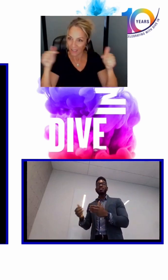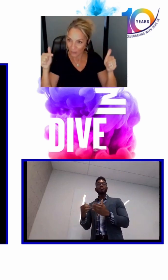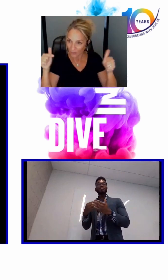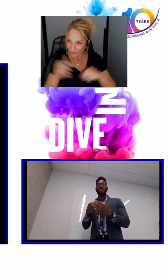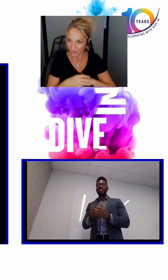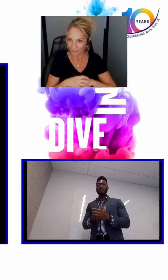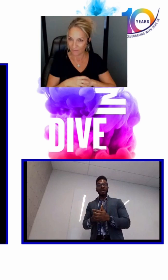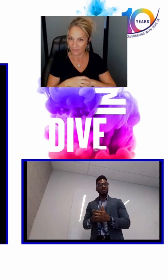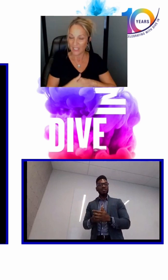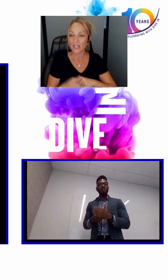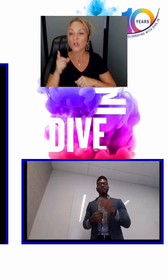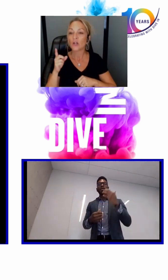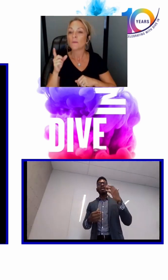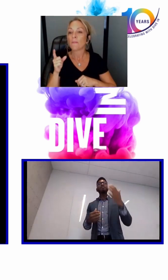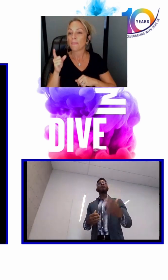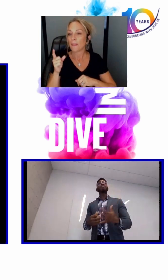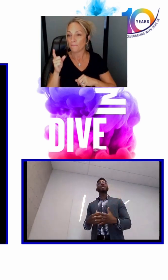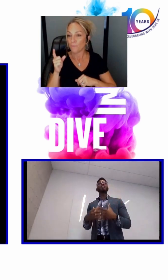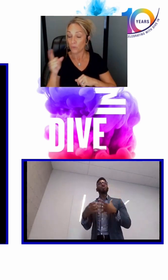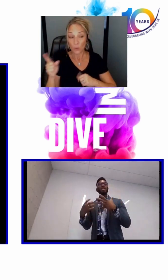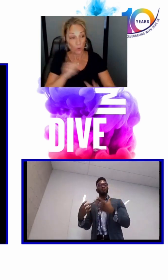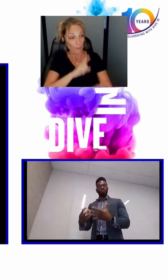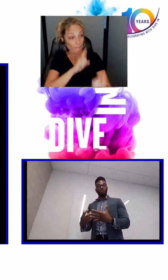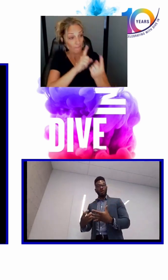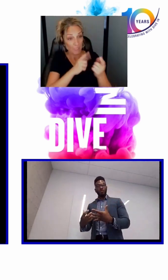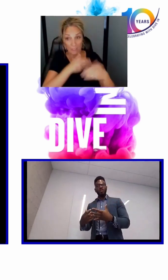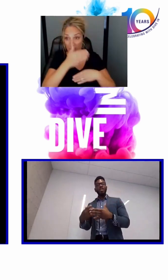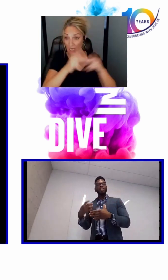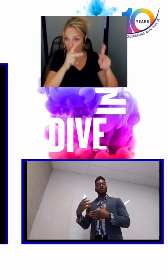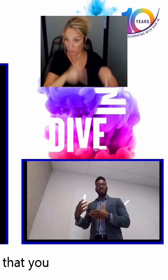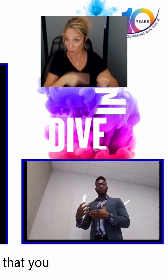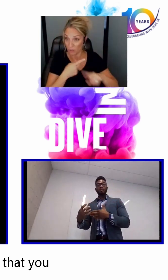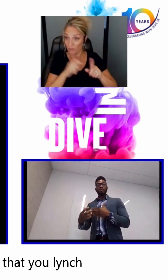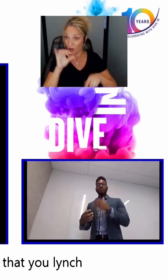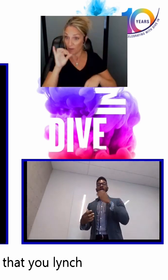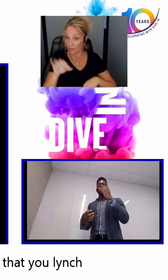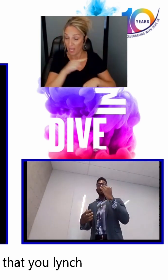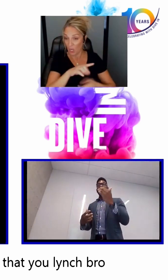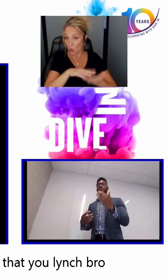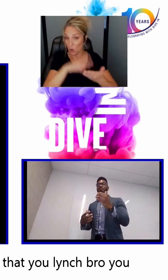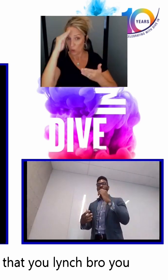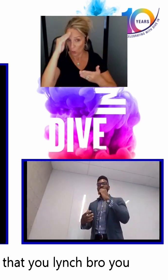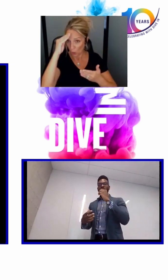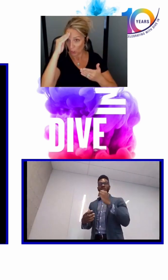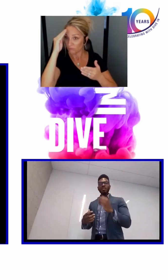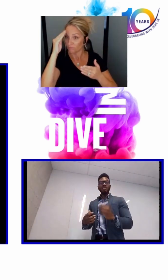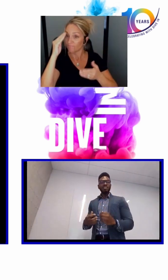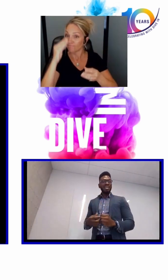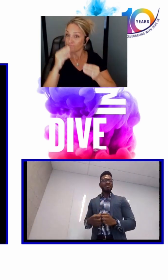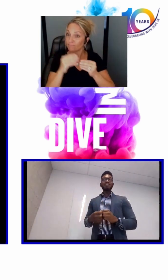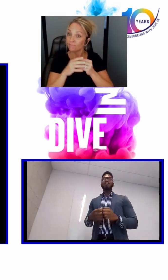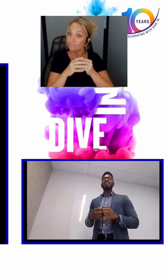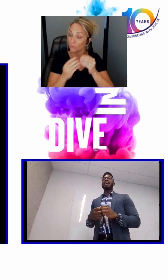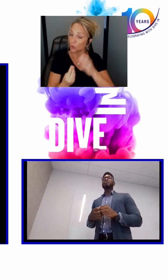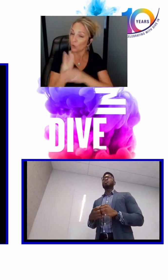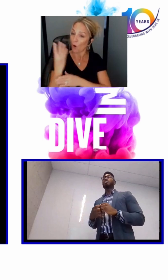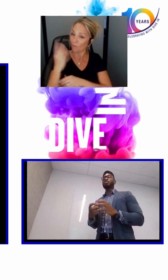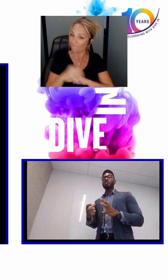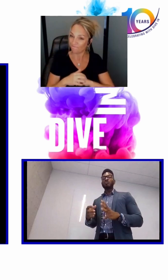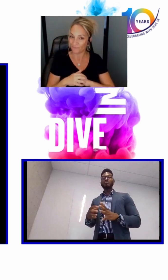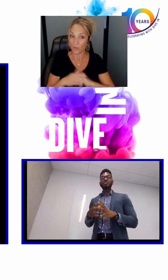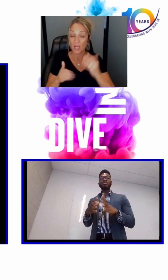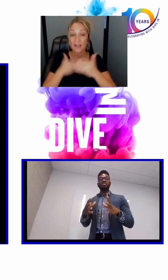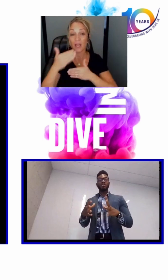You meet the next person, and from there, you learn to grow. You learn to grow. The next slide